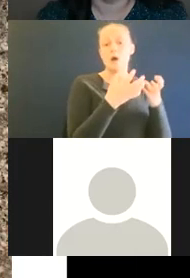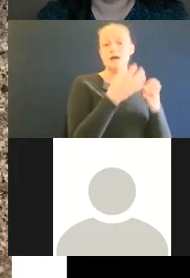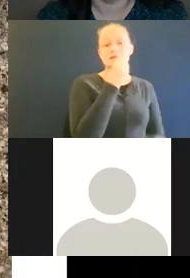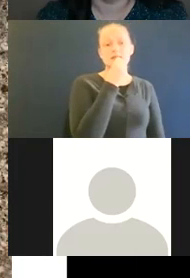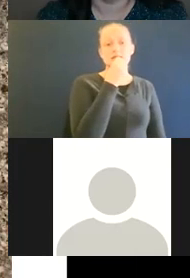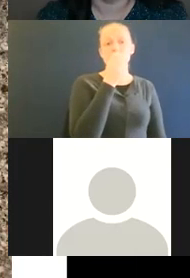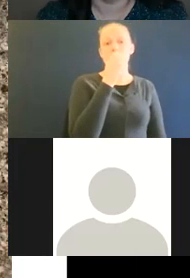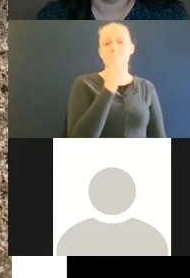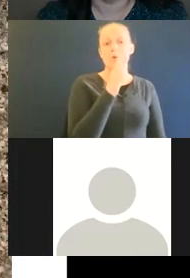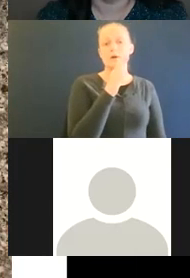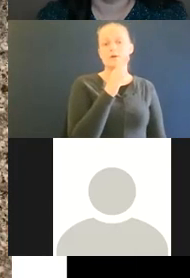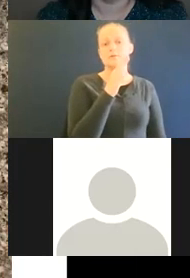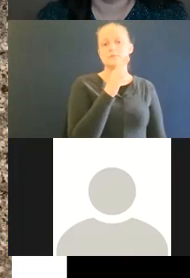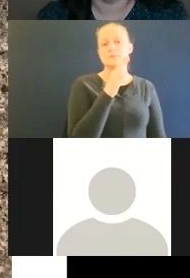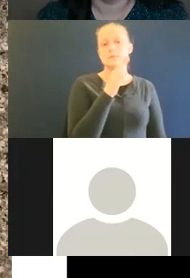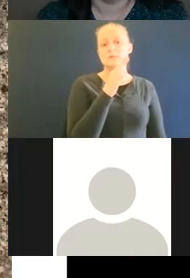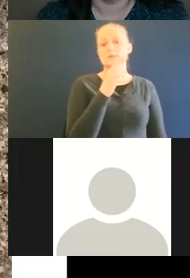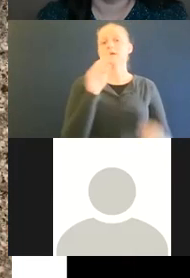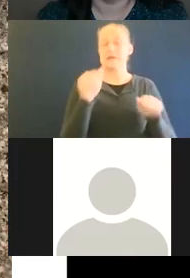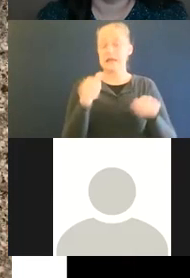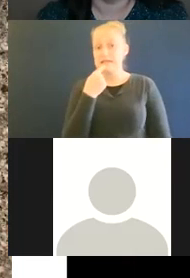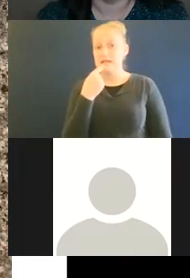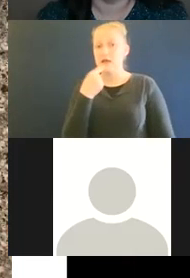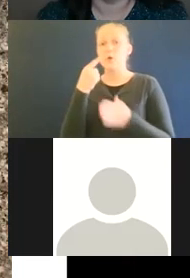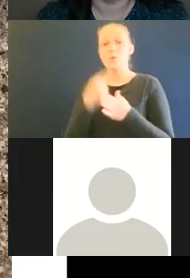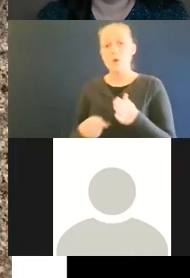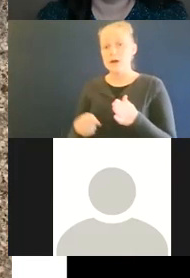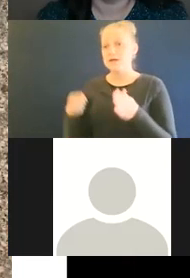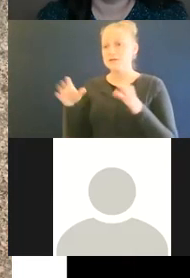further, what do you want to eat?